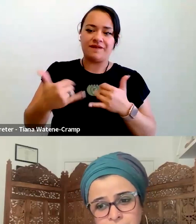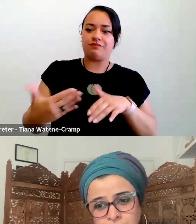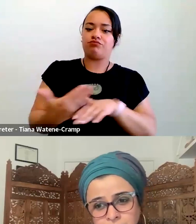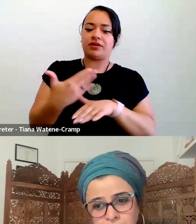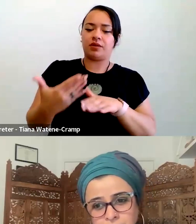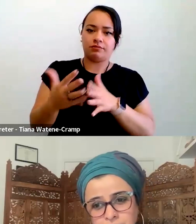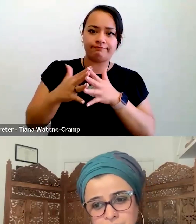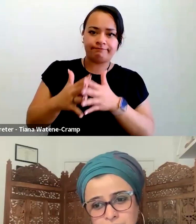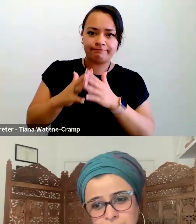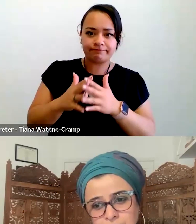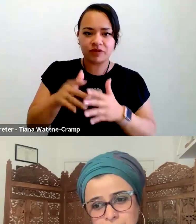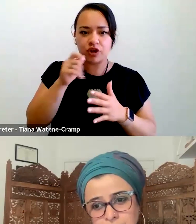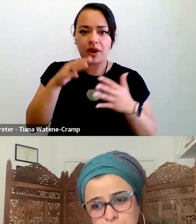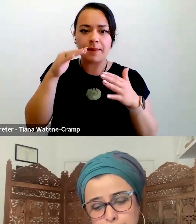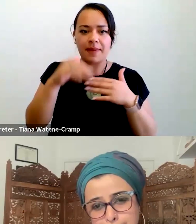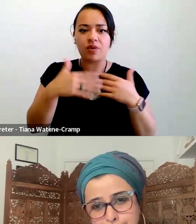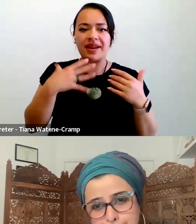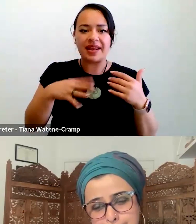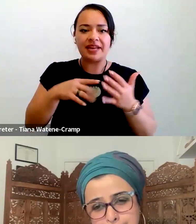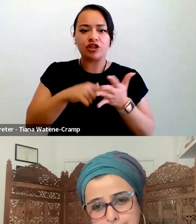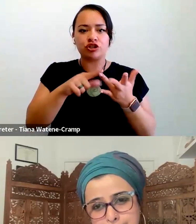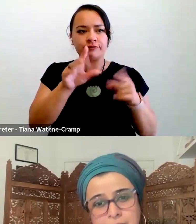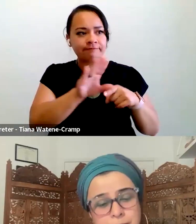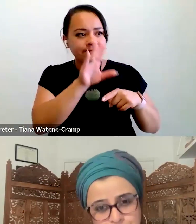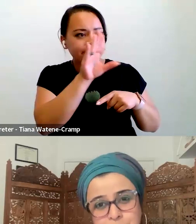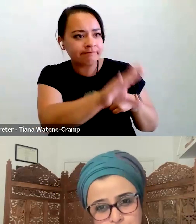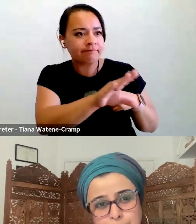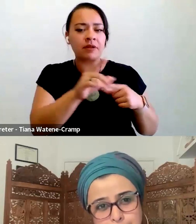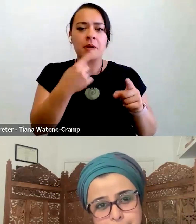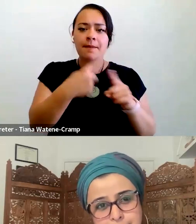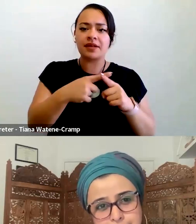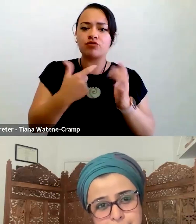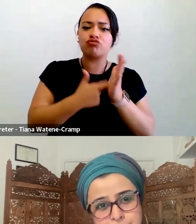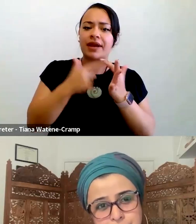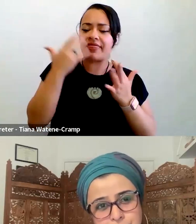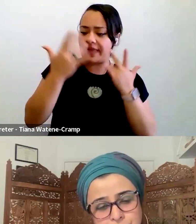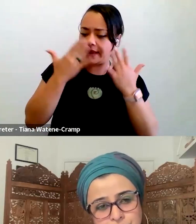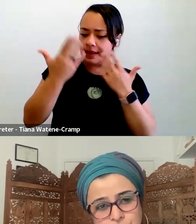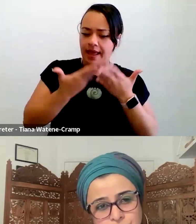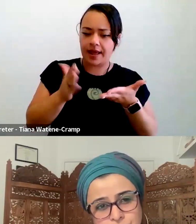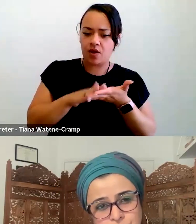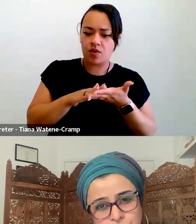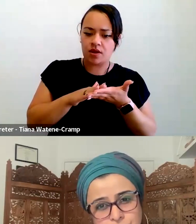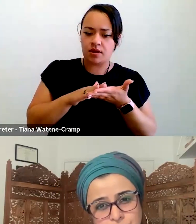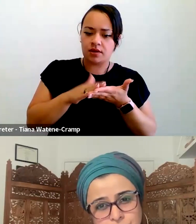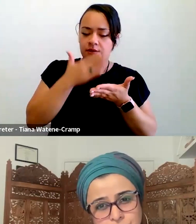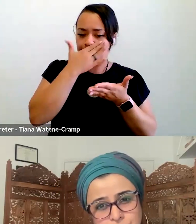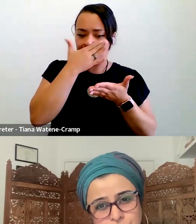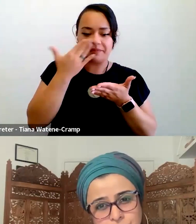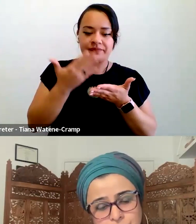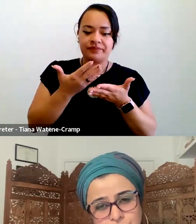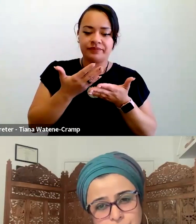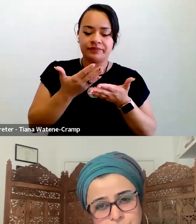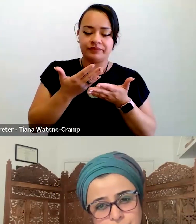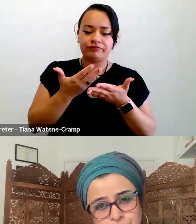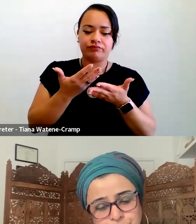about kind of needing to remunerate people and rethink the you know, rethink that